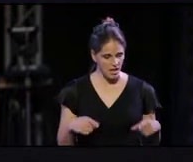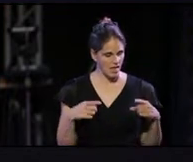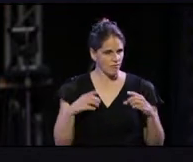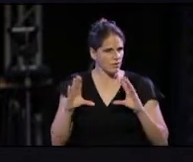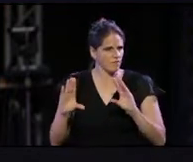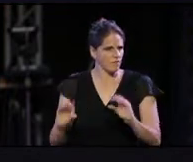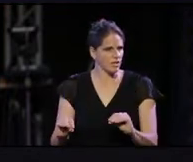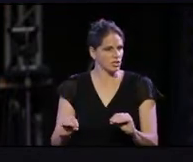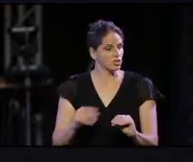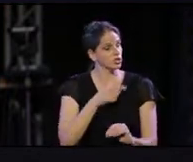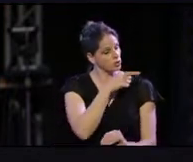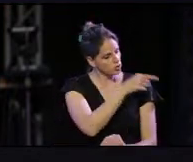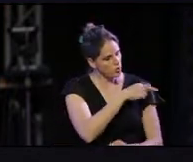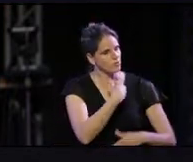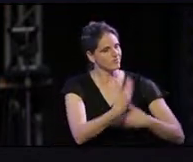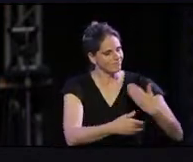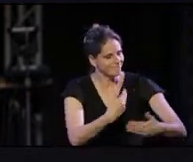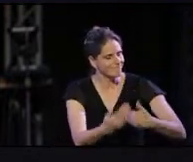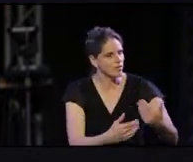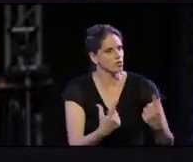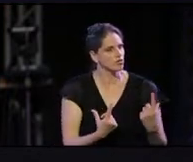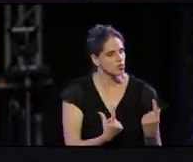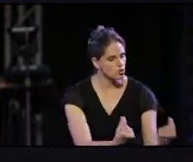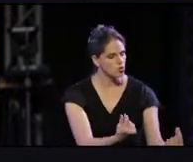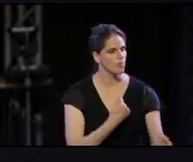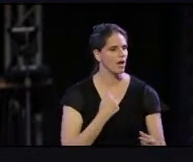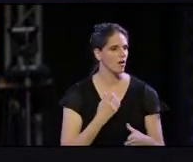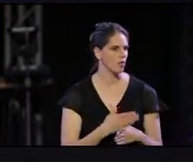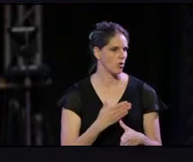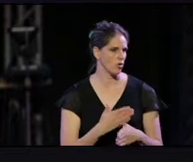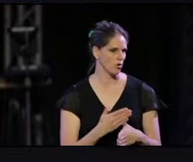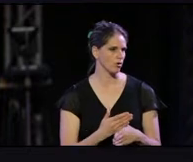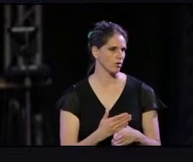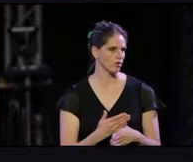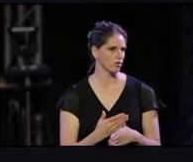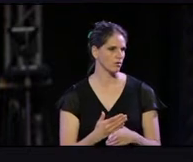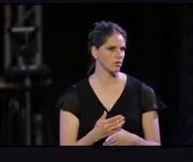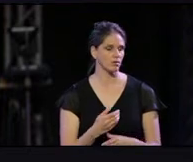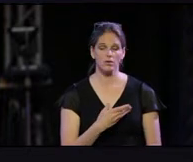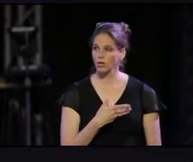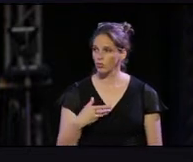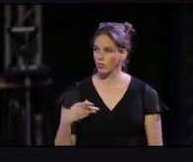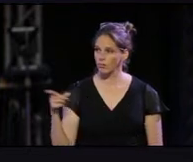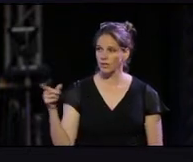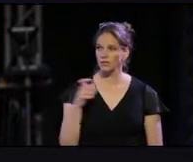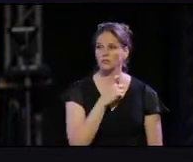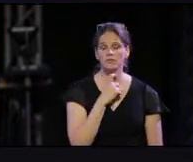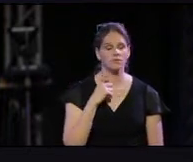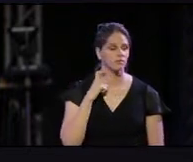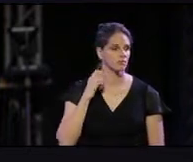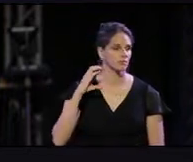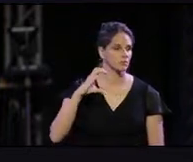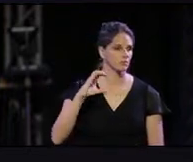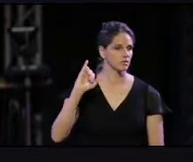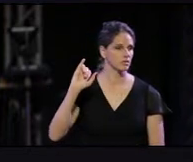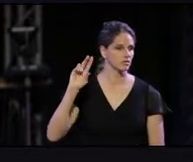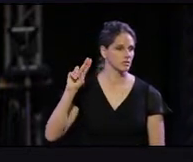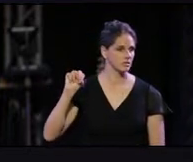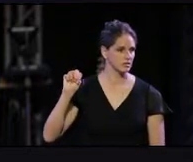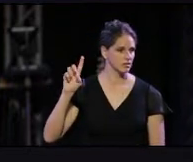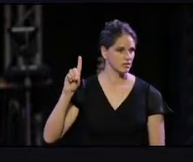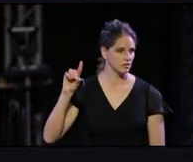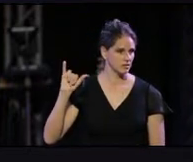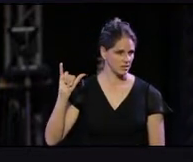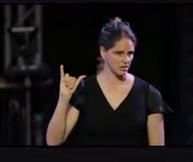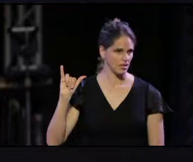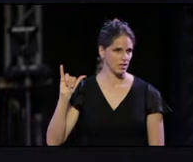Cindy referred to a passage from 1 John on Friday. Now remember, John is the disciple who refers to himself